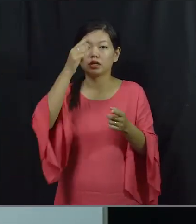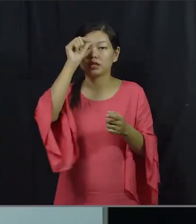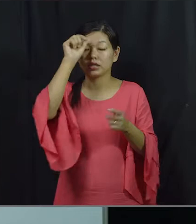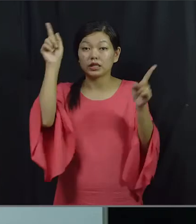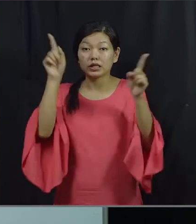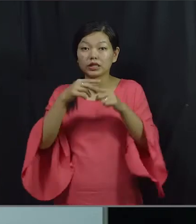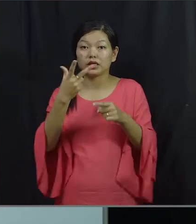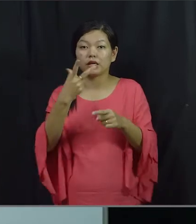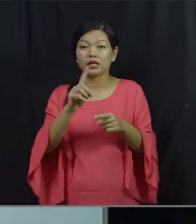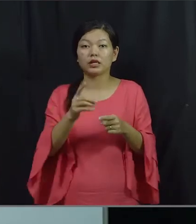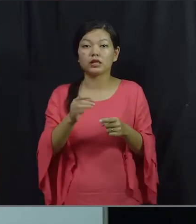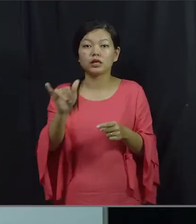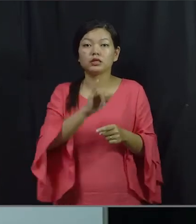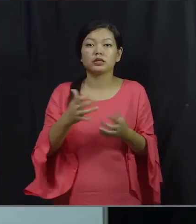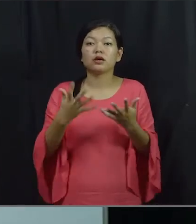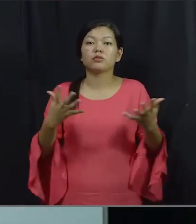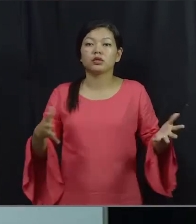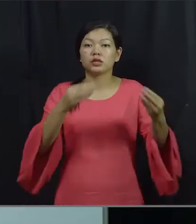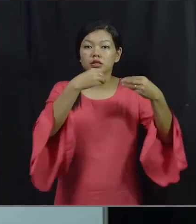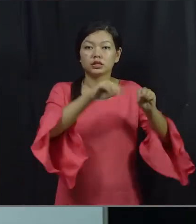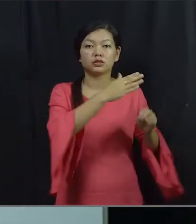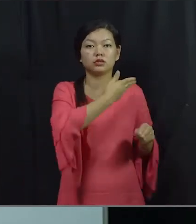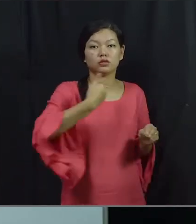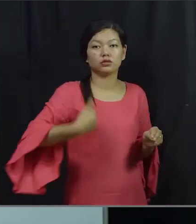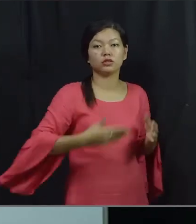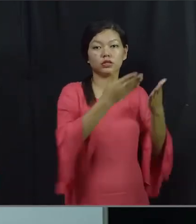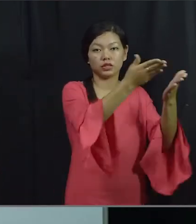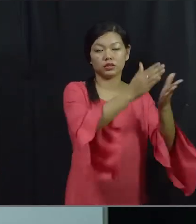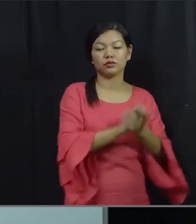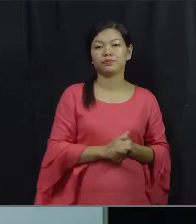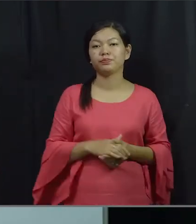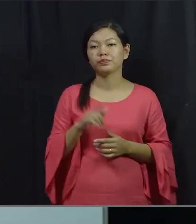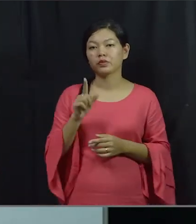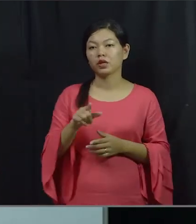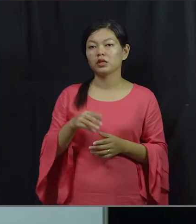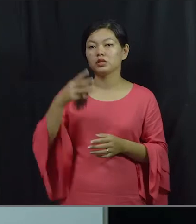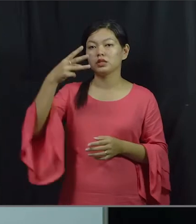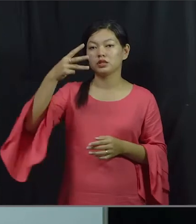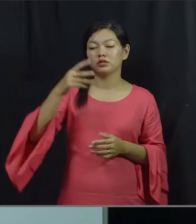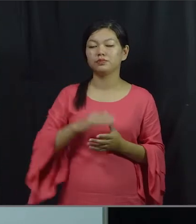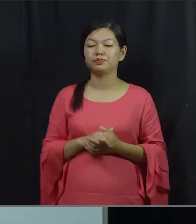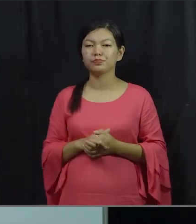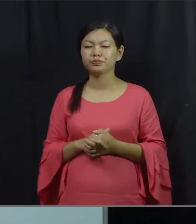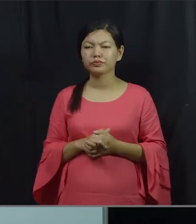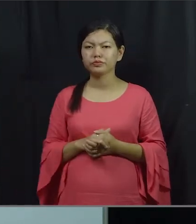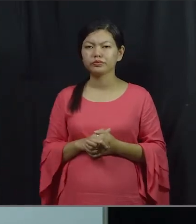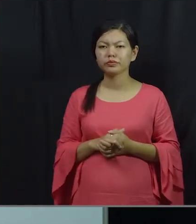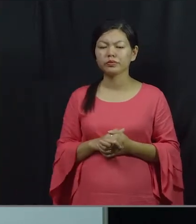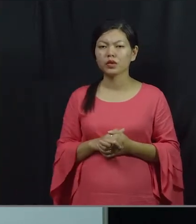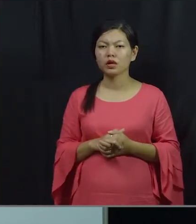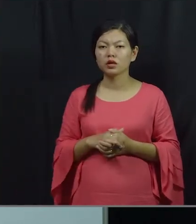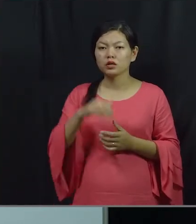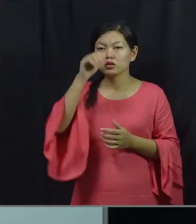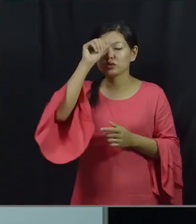every country cannot produce everything, isn't that? Every country is not blessed with all the resources, yes or no? So one